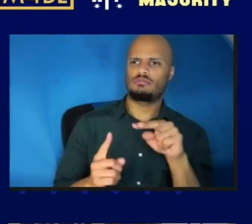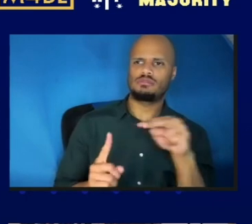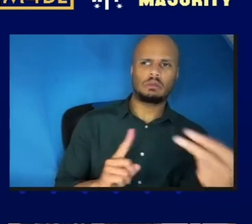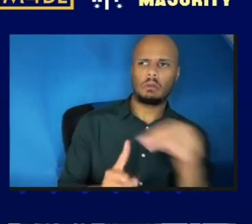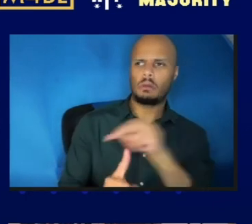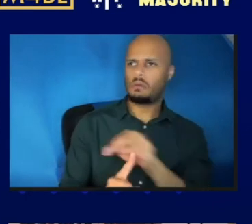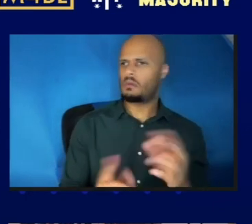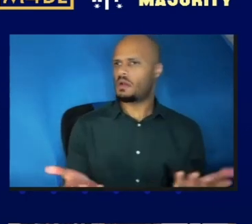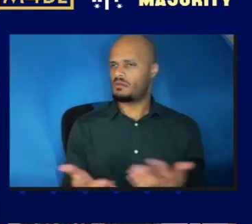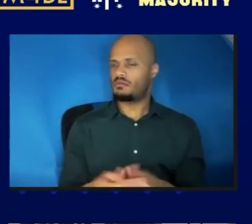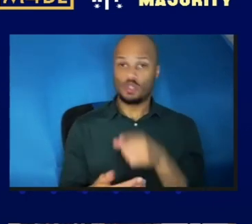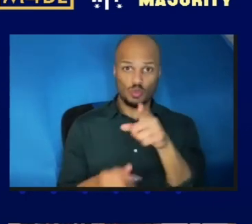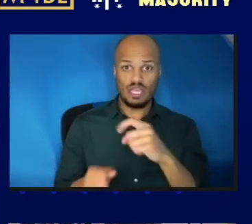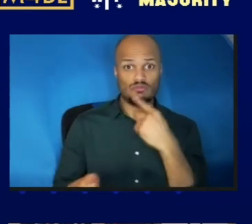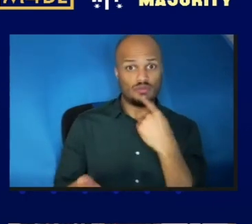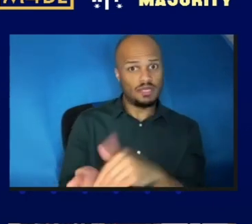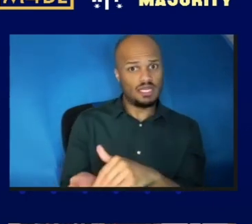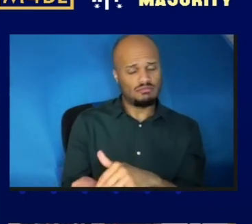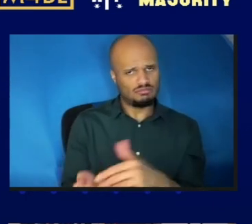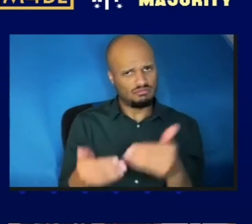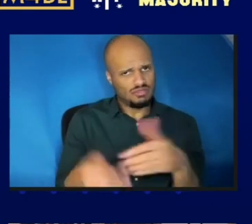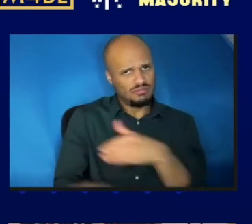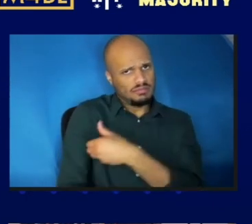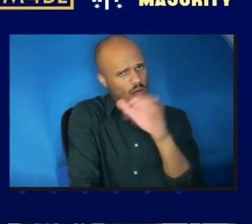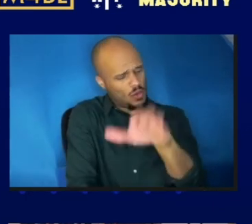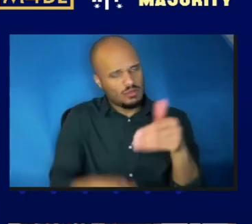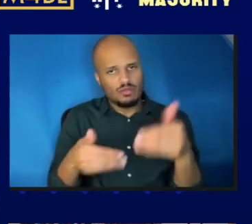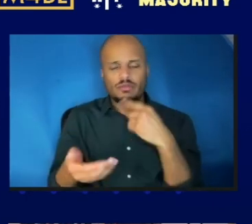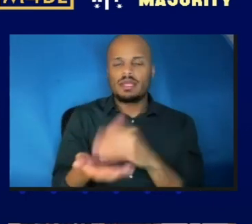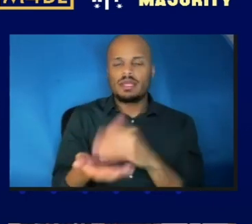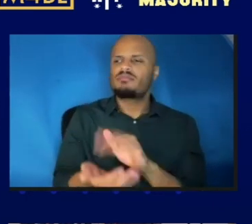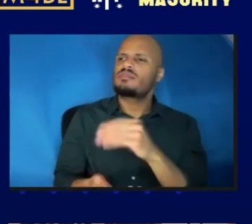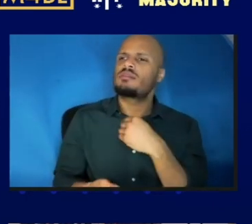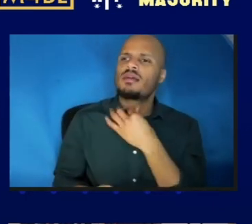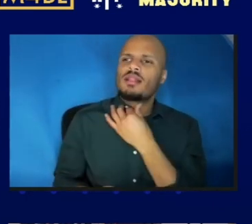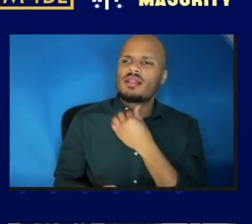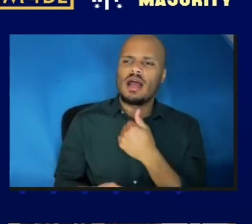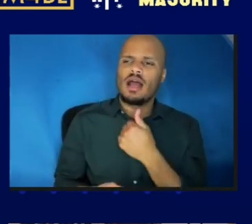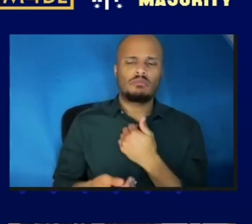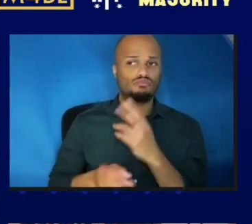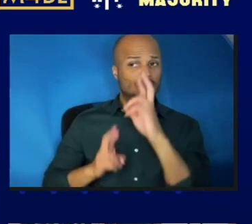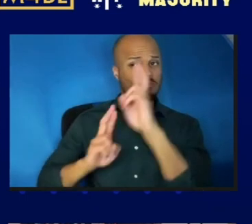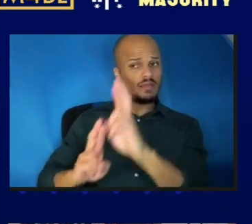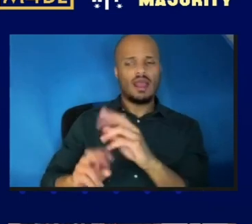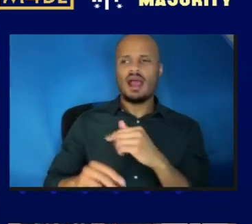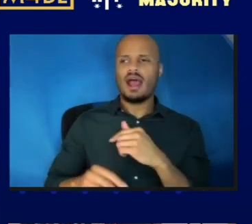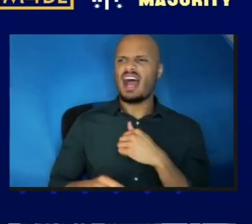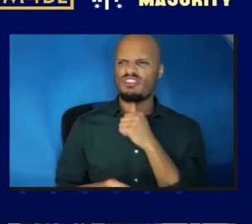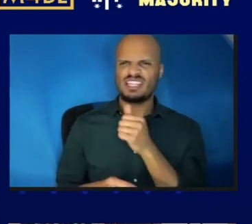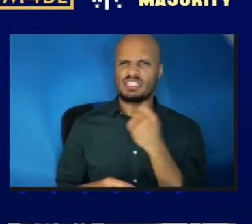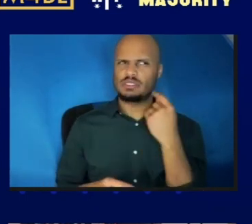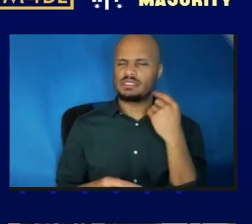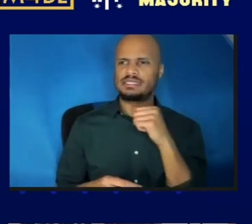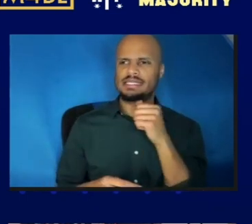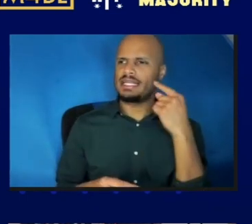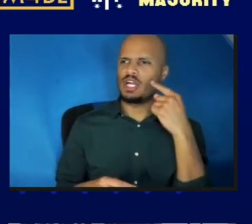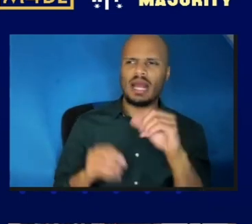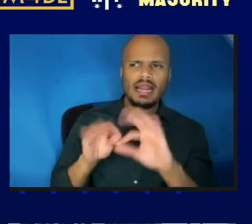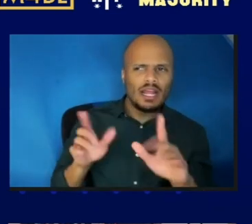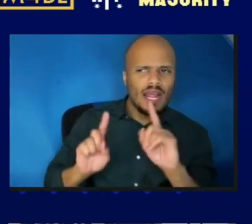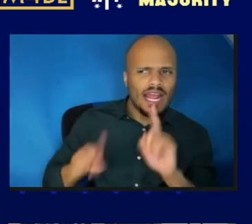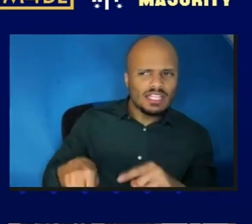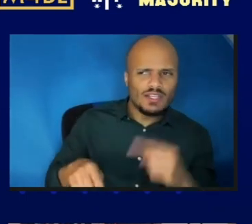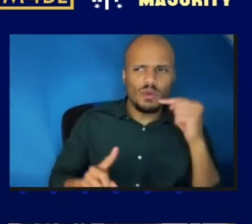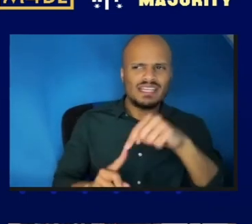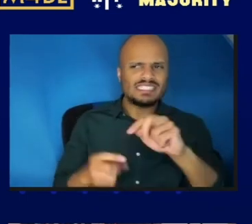to even repeat your ask. So I would say, with respect, Congresswoman, I don't hear a clear answer from you on this key